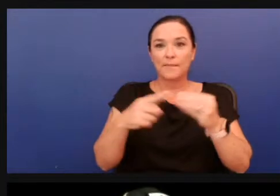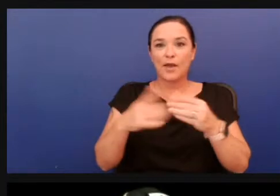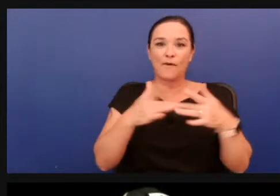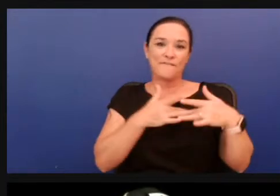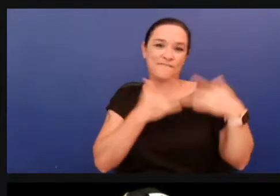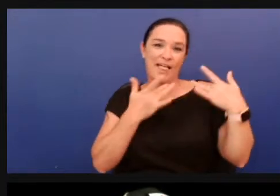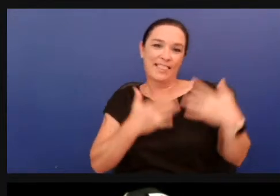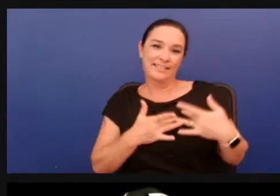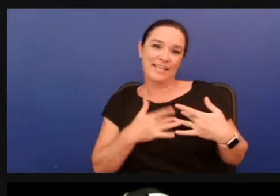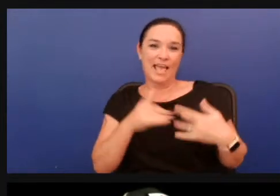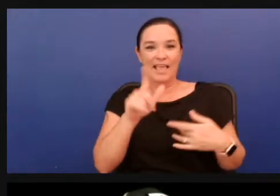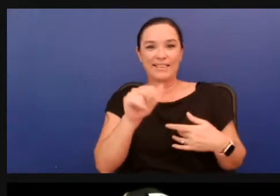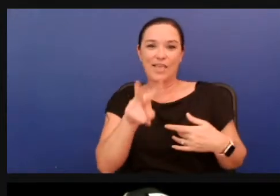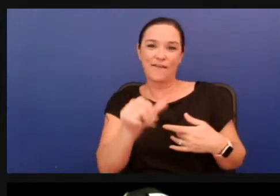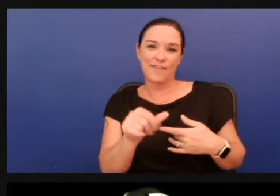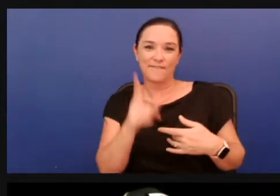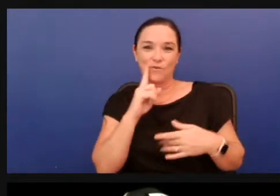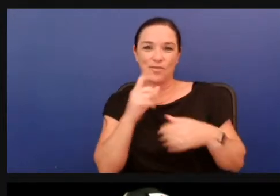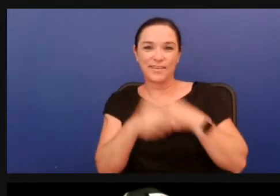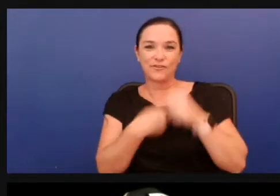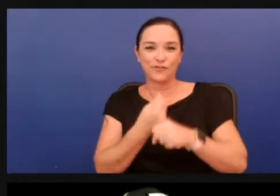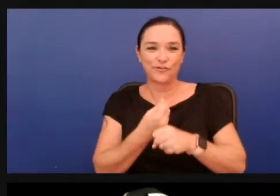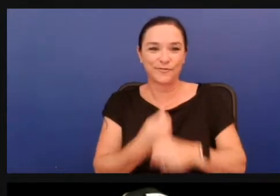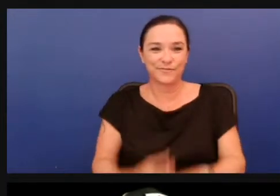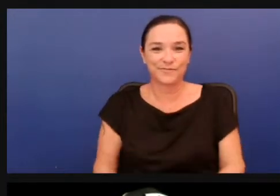year. Lava Valentine.